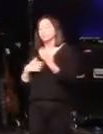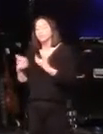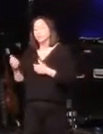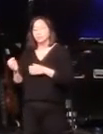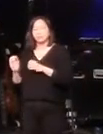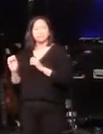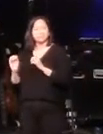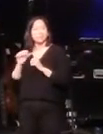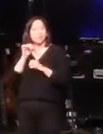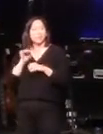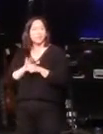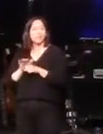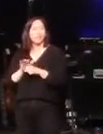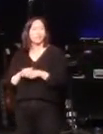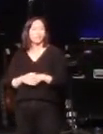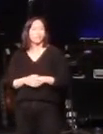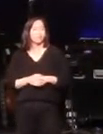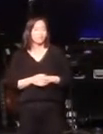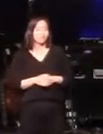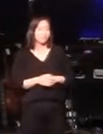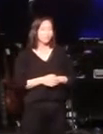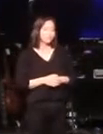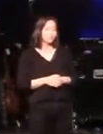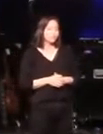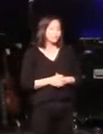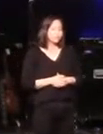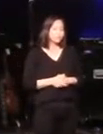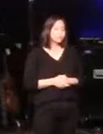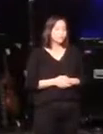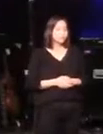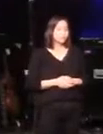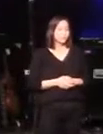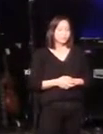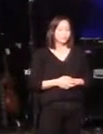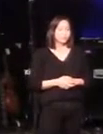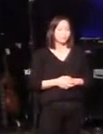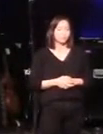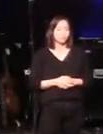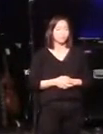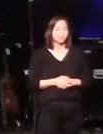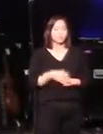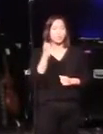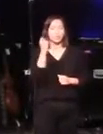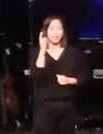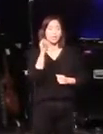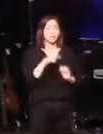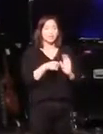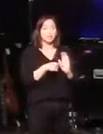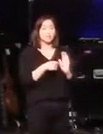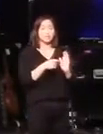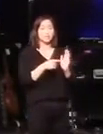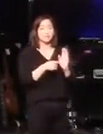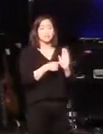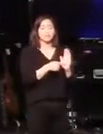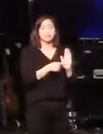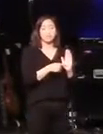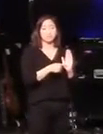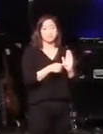abundance and need. By the way, this is a model that has been proven throughout all of